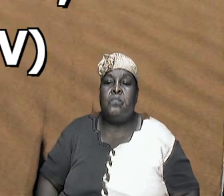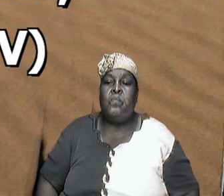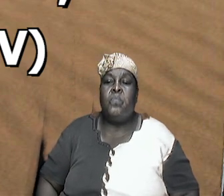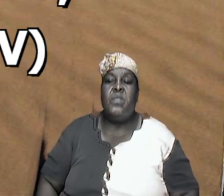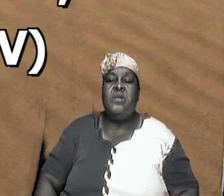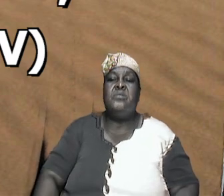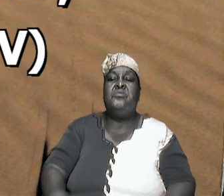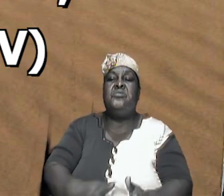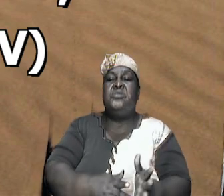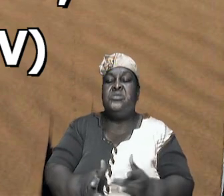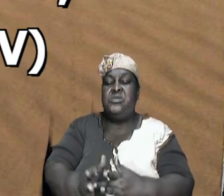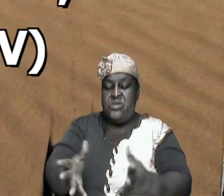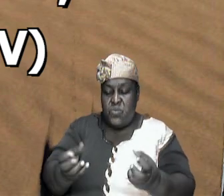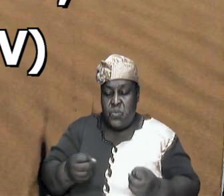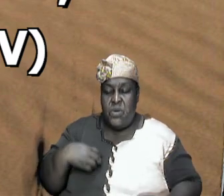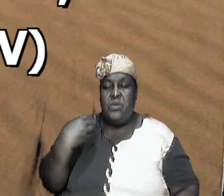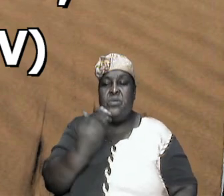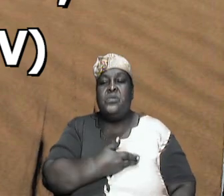Jesus wants us